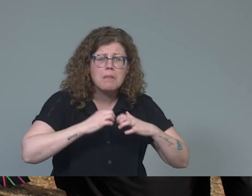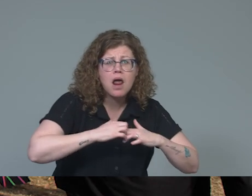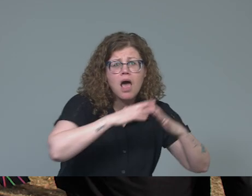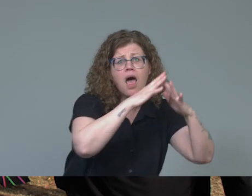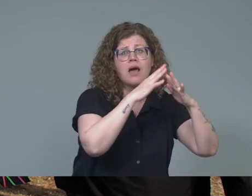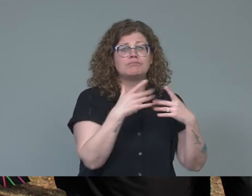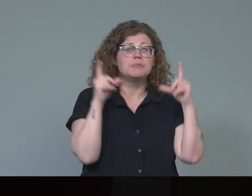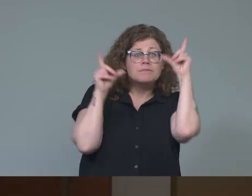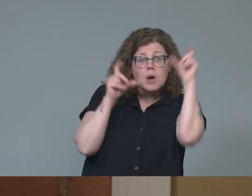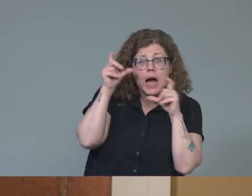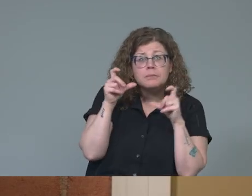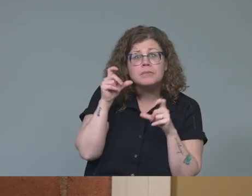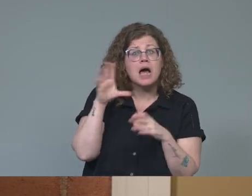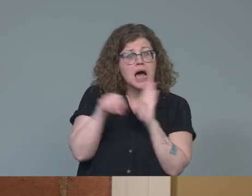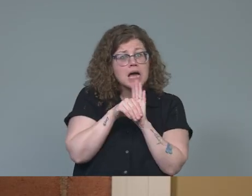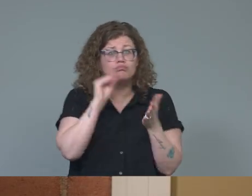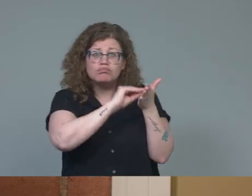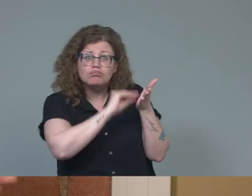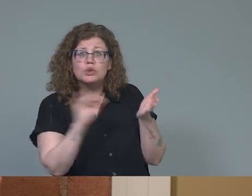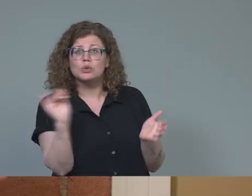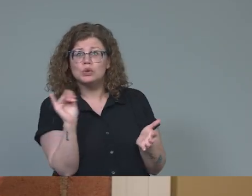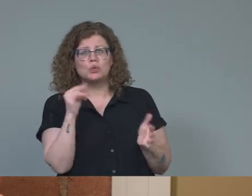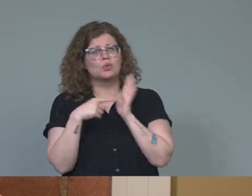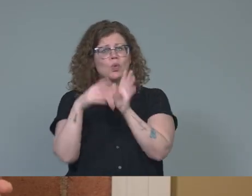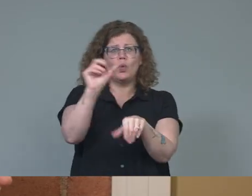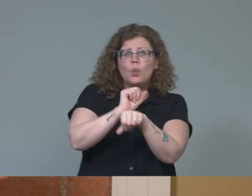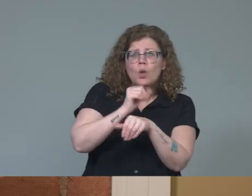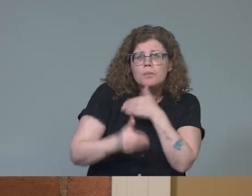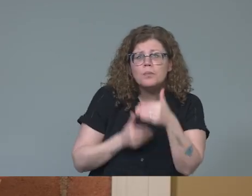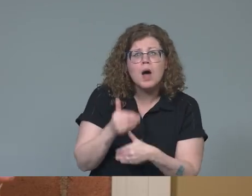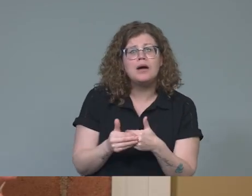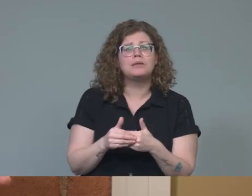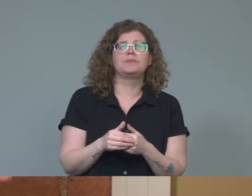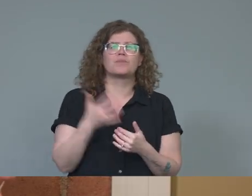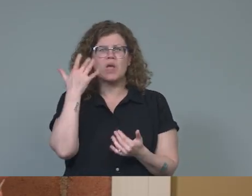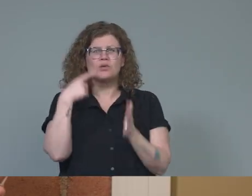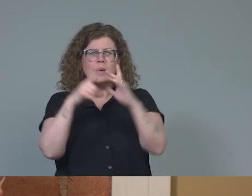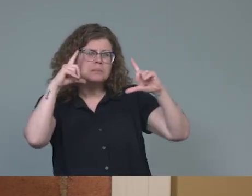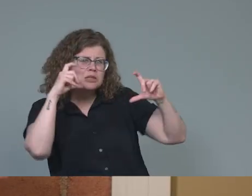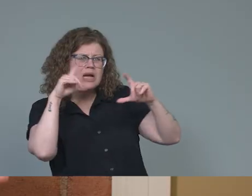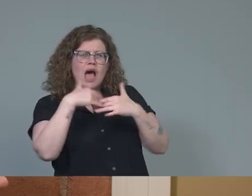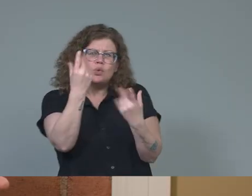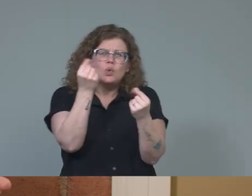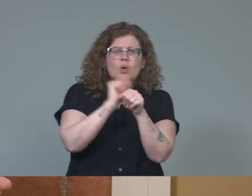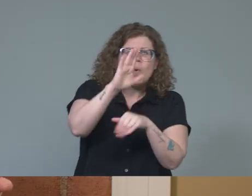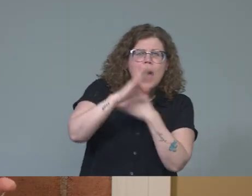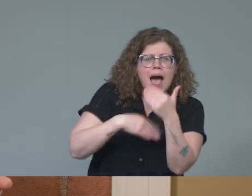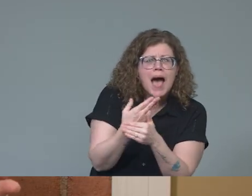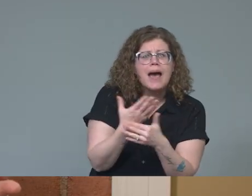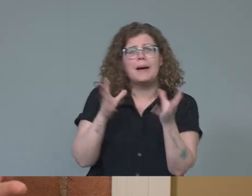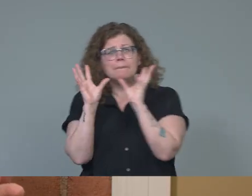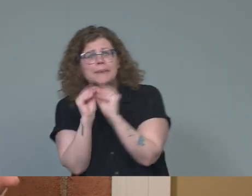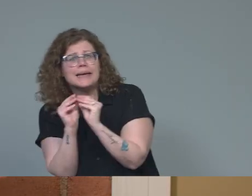having conversations. Yes, we document a project for the record keeping and for the maintenance manual and for the ongoing repair of a